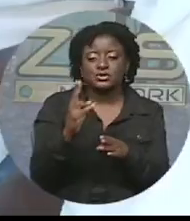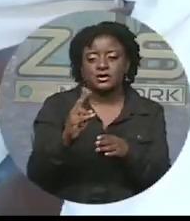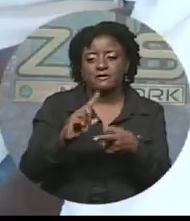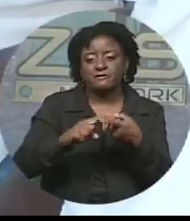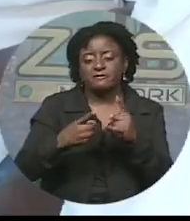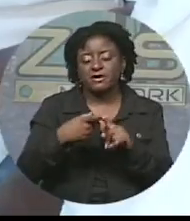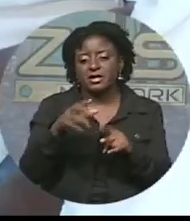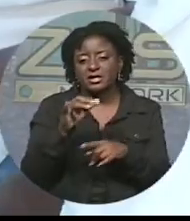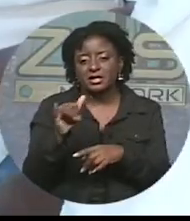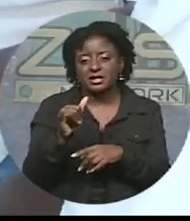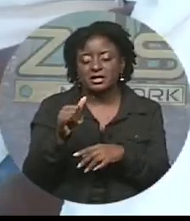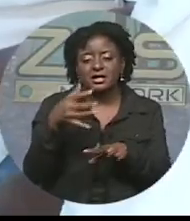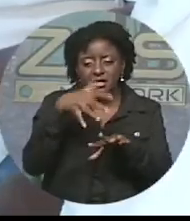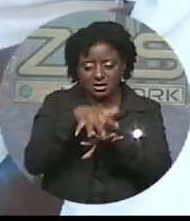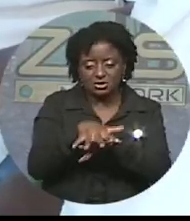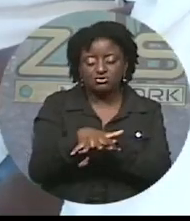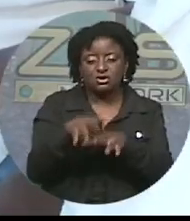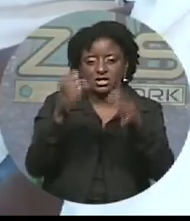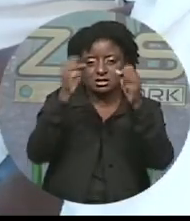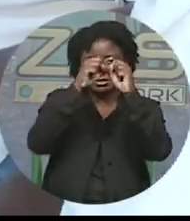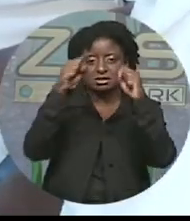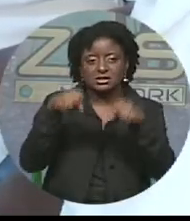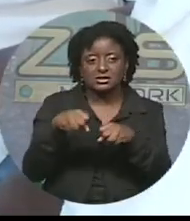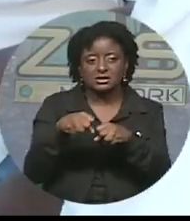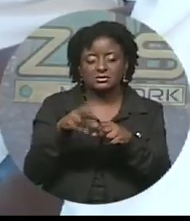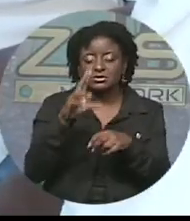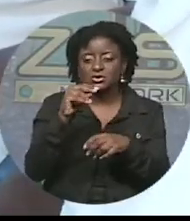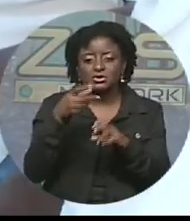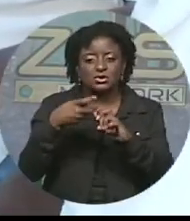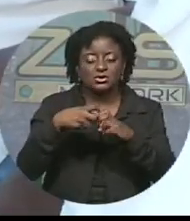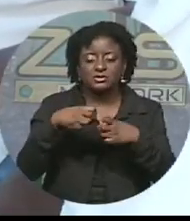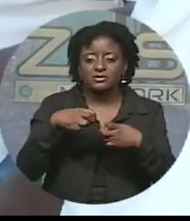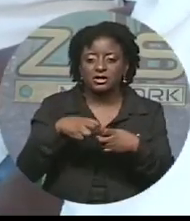Integrated systems that there was no difficulty